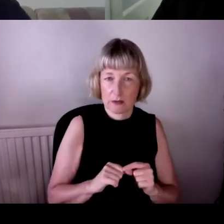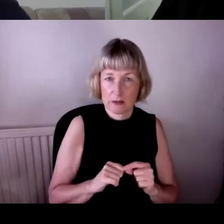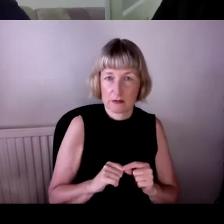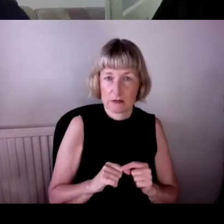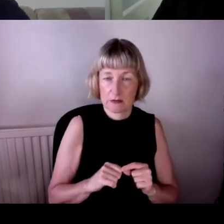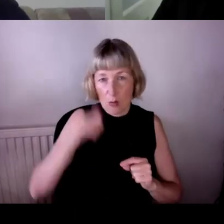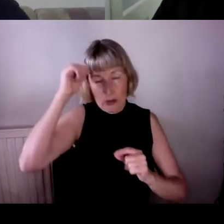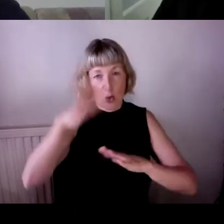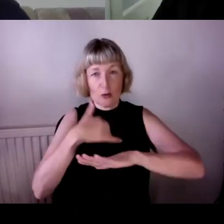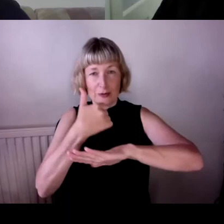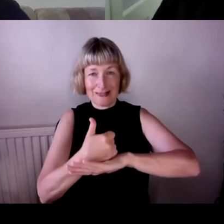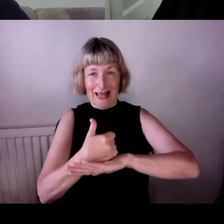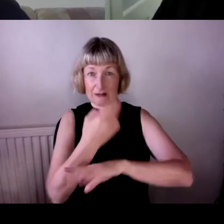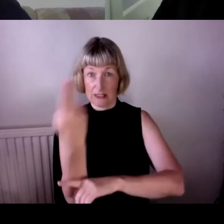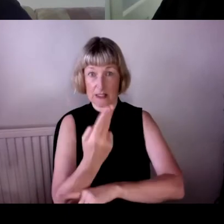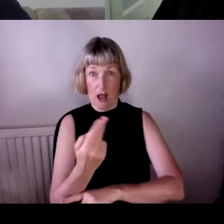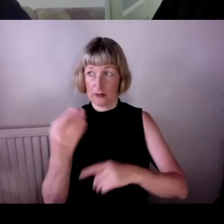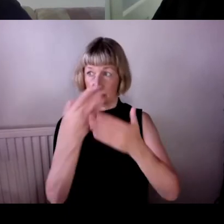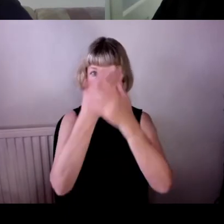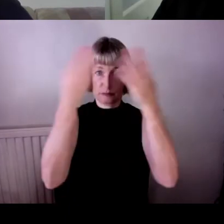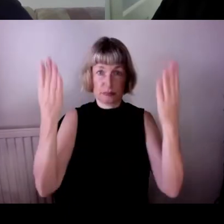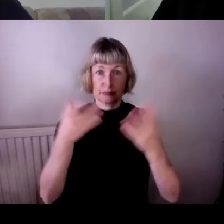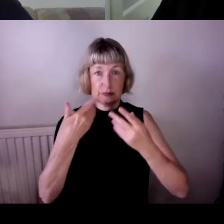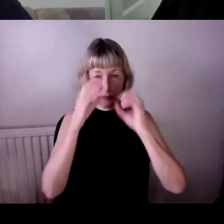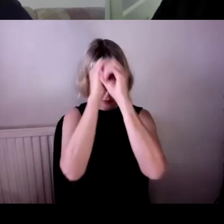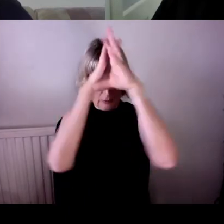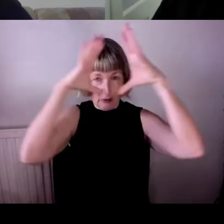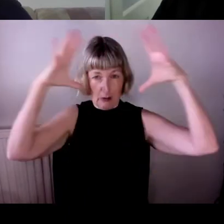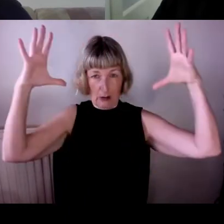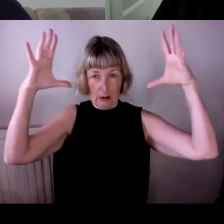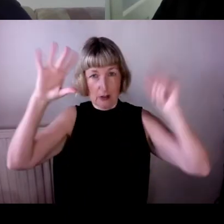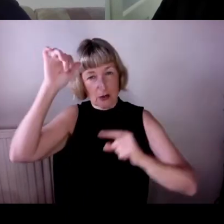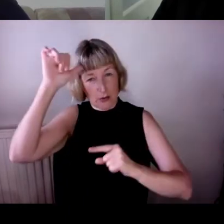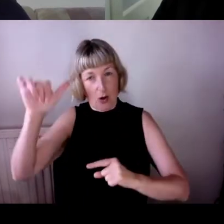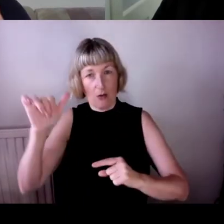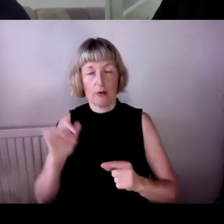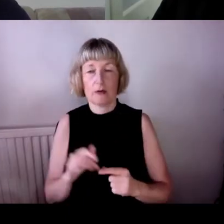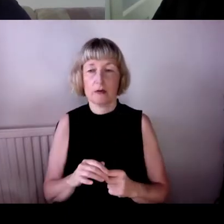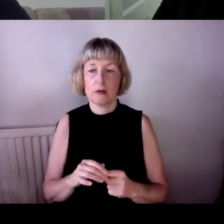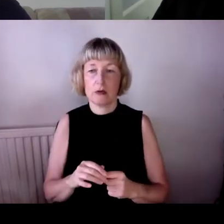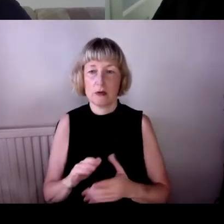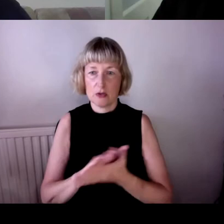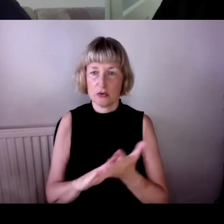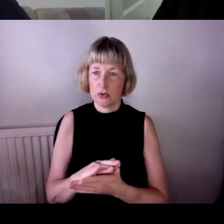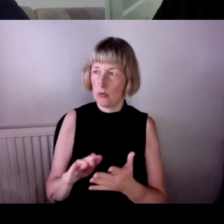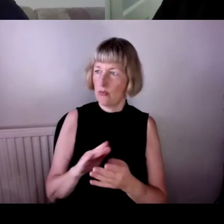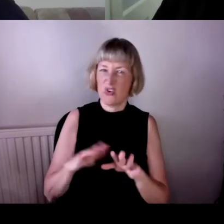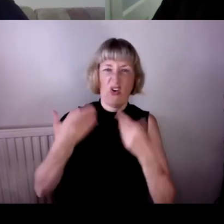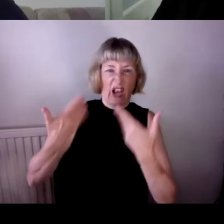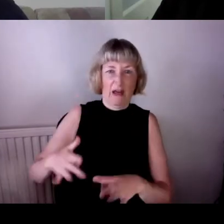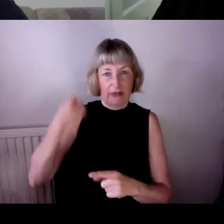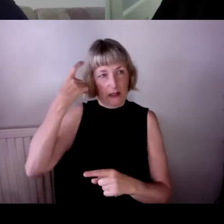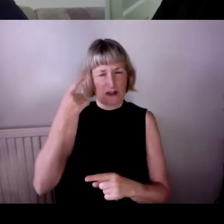set before we actually go into the theatre. So you then are not going to be left wondering who these people are before